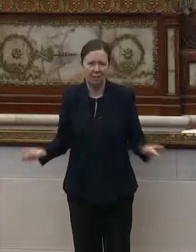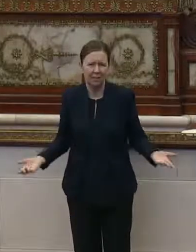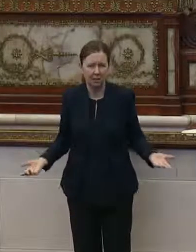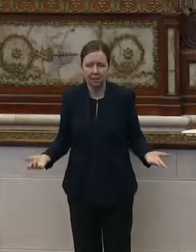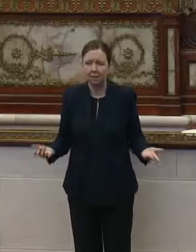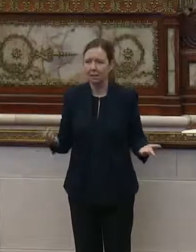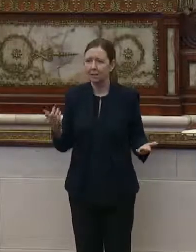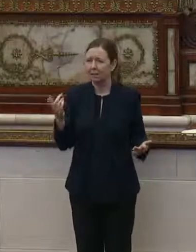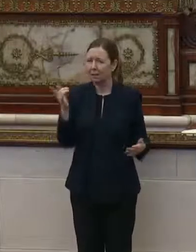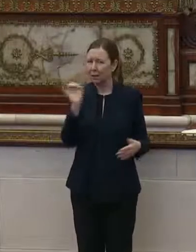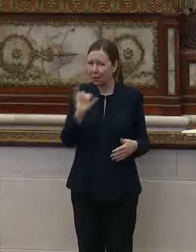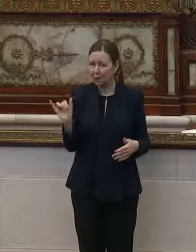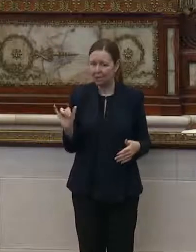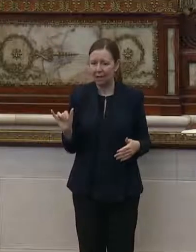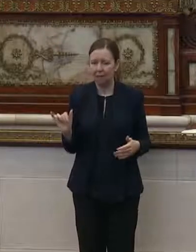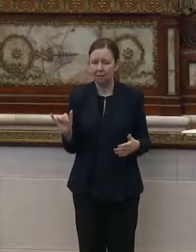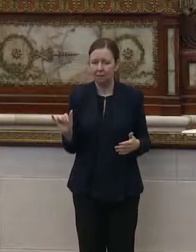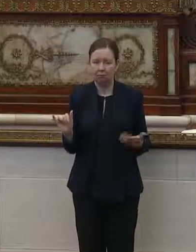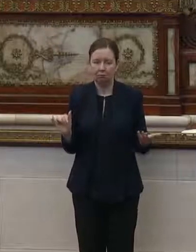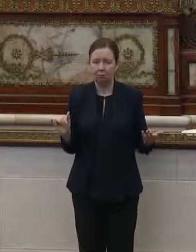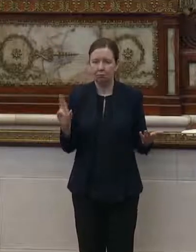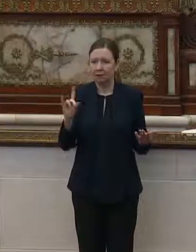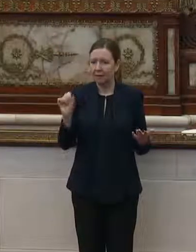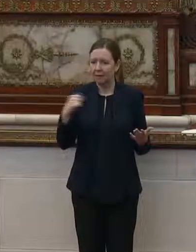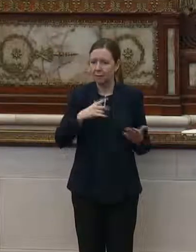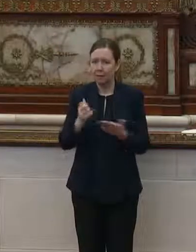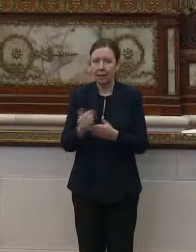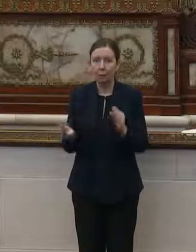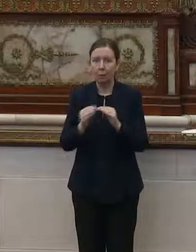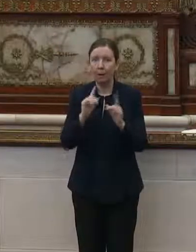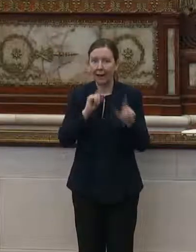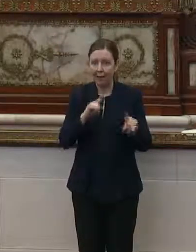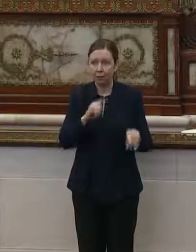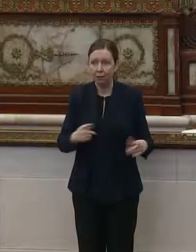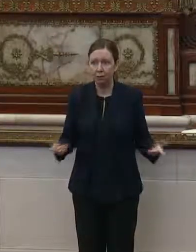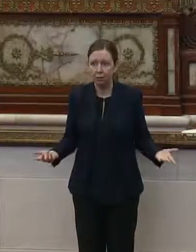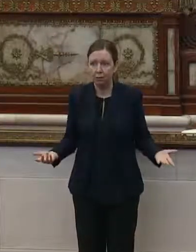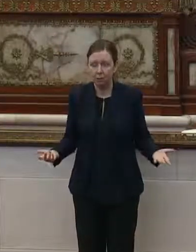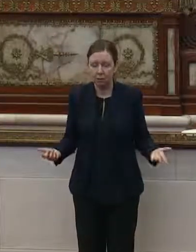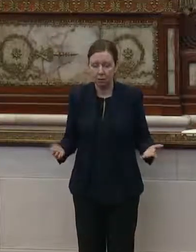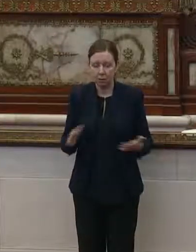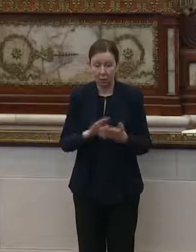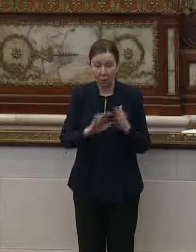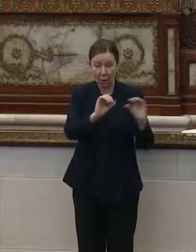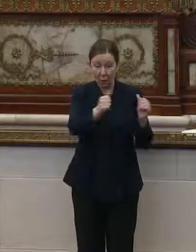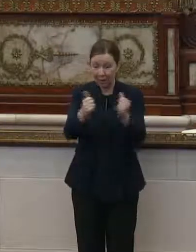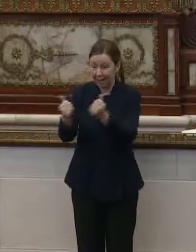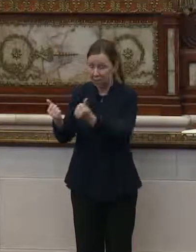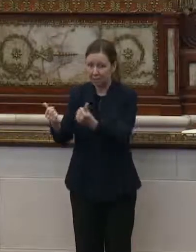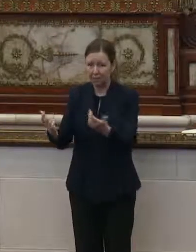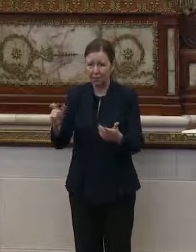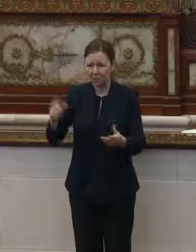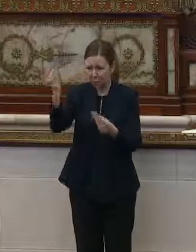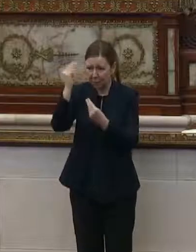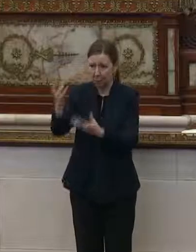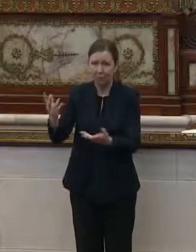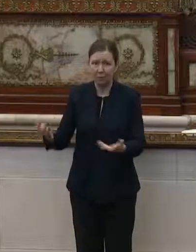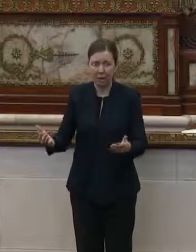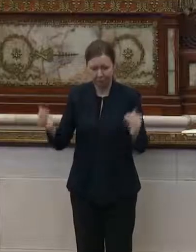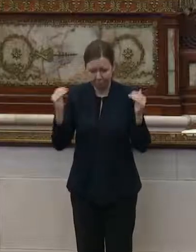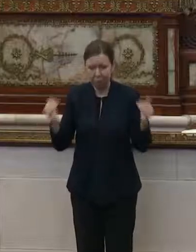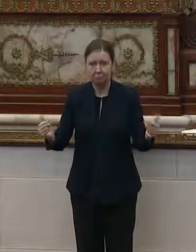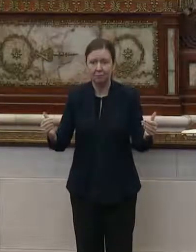it appears to me that unless we get some more answers, those agencies should be notified to